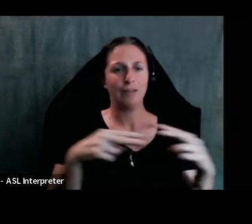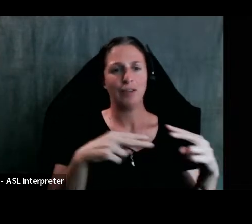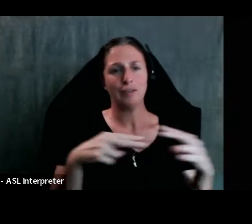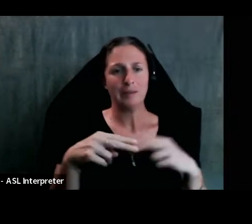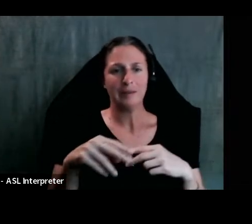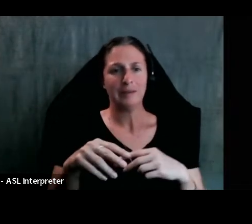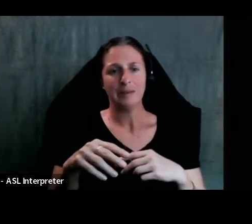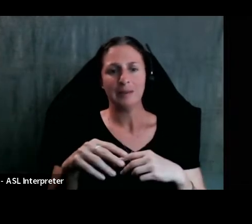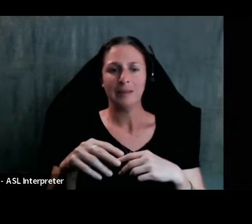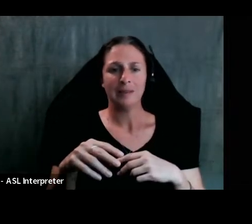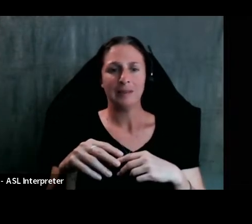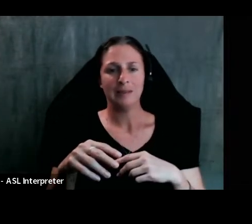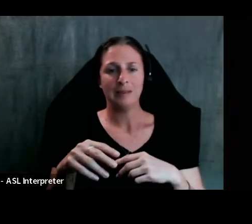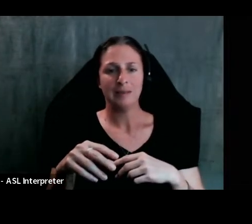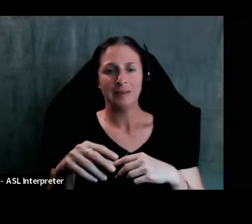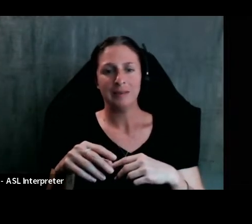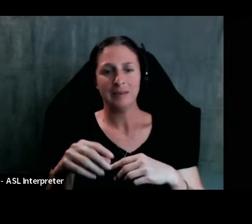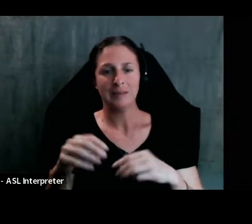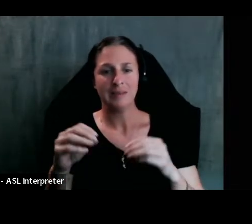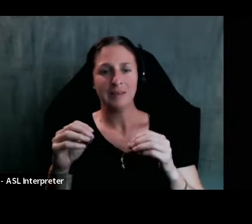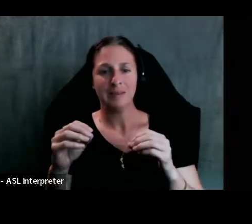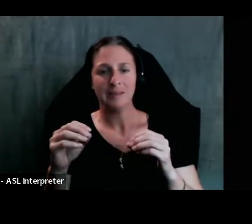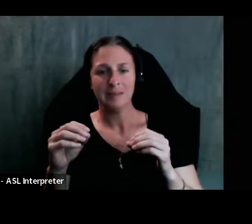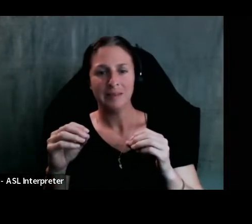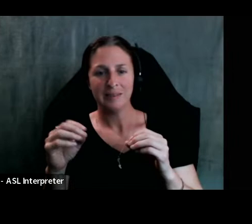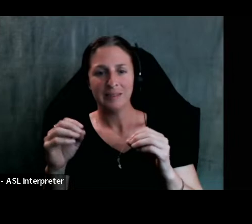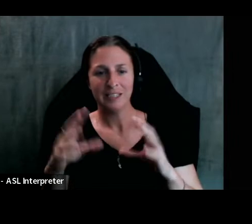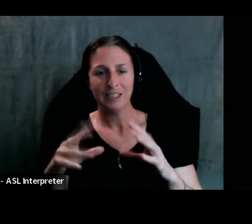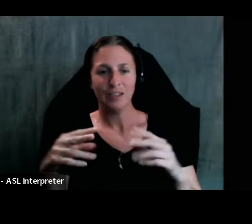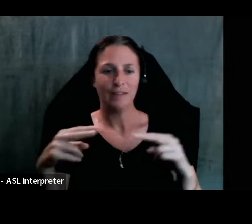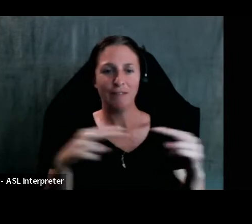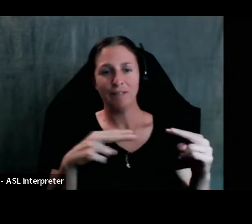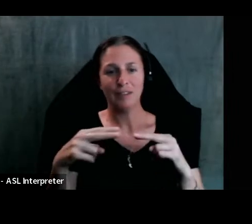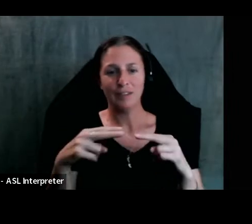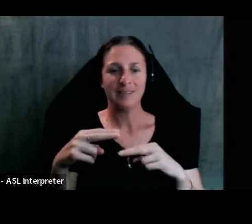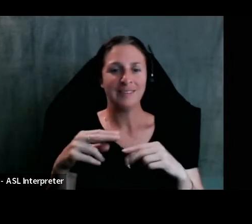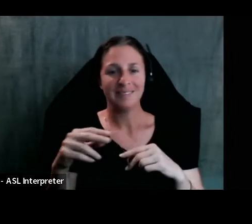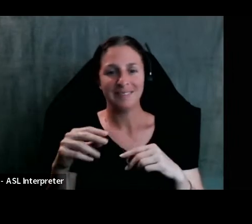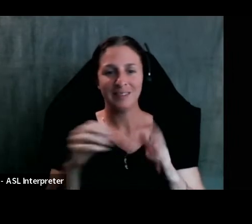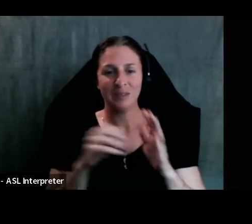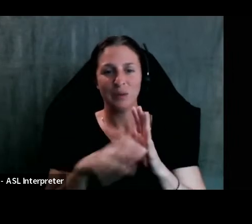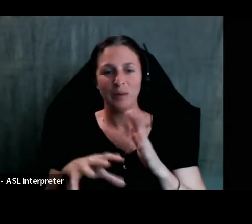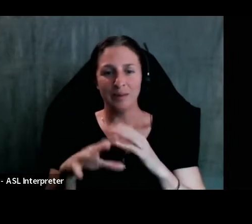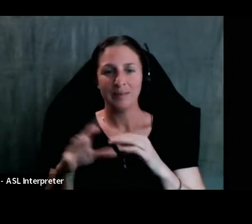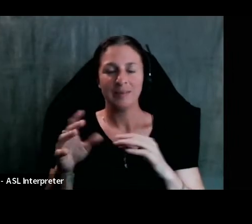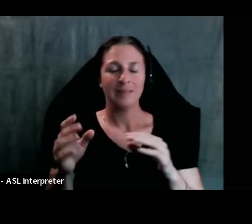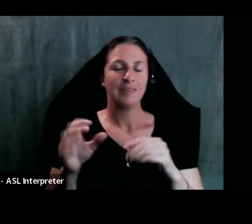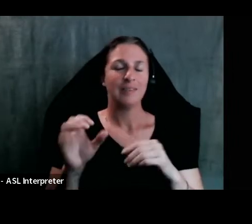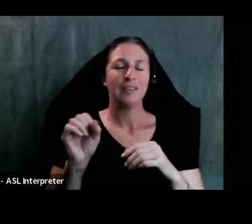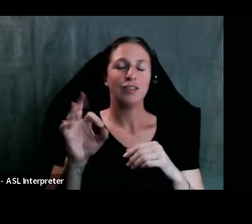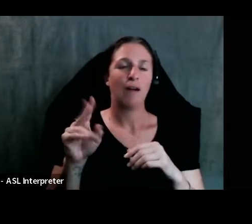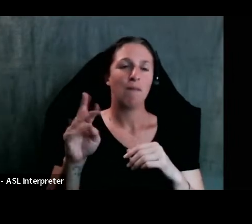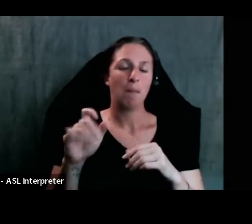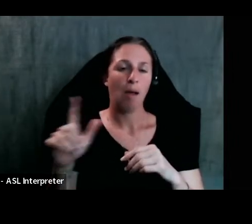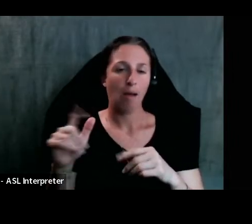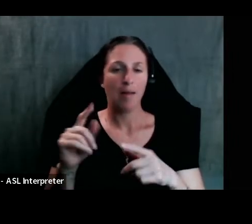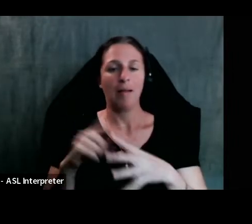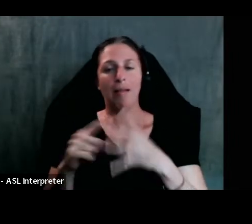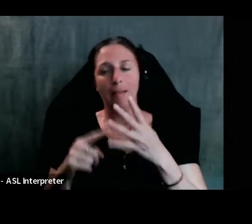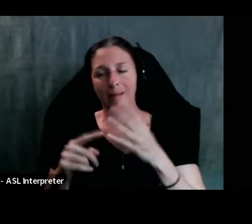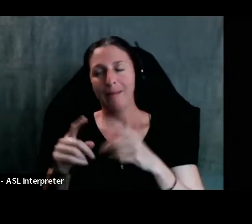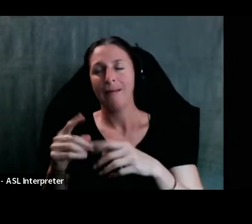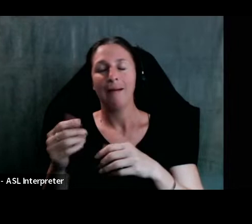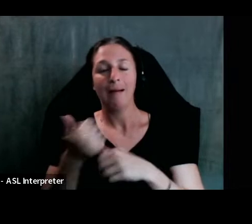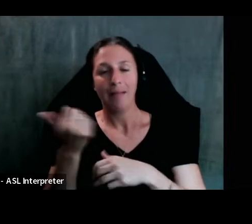yesterday. On top of all the other things I did. Oh, and then I'm sore. I twisted